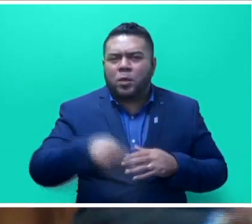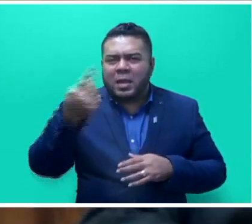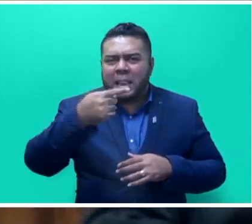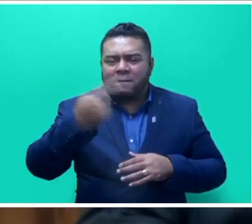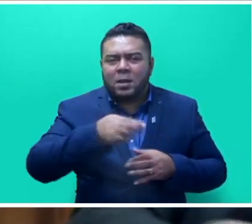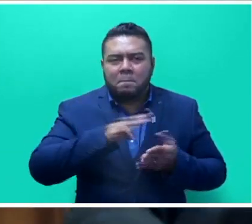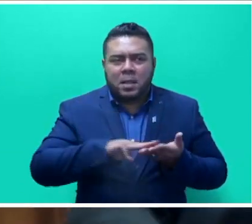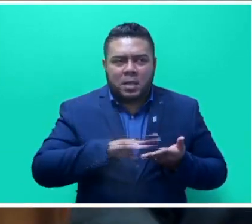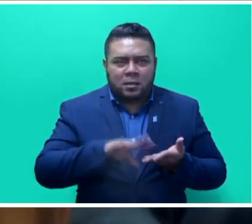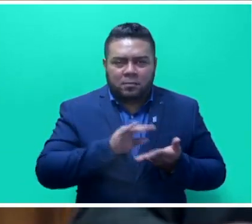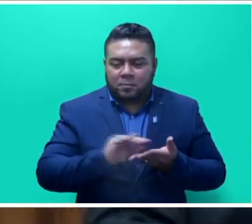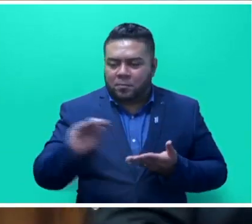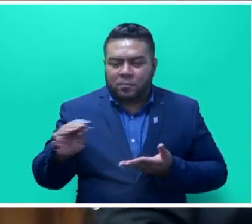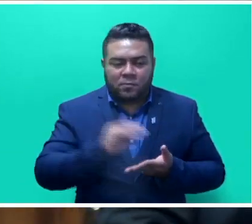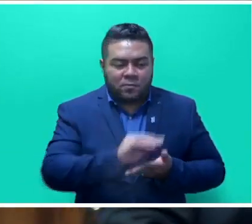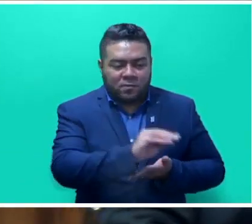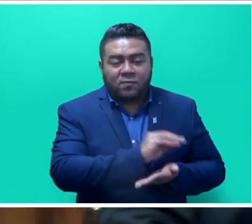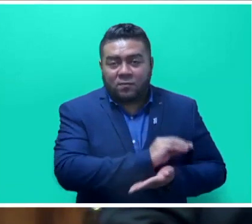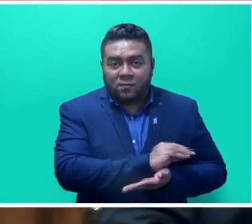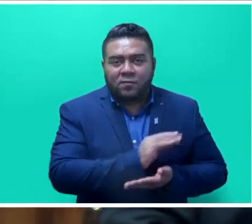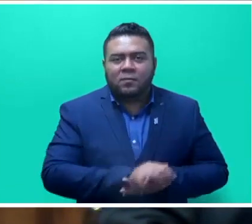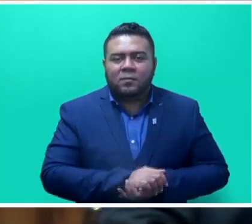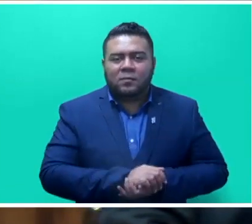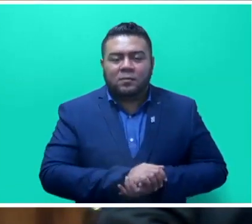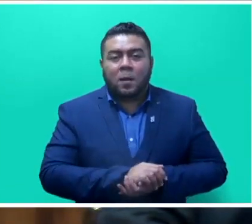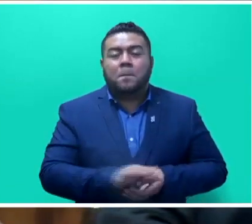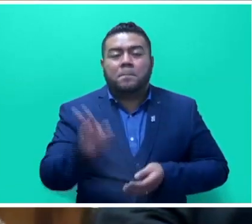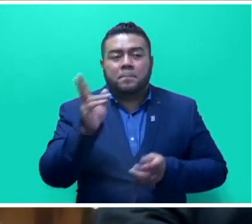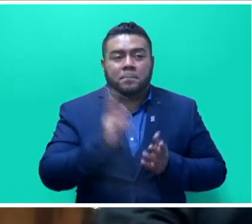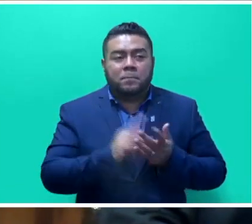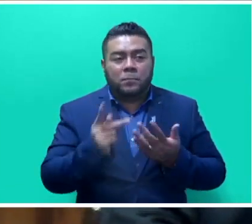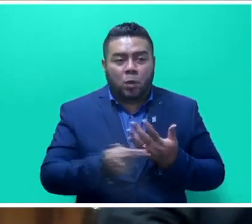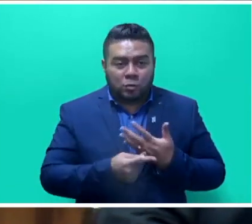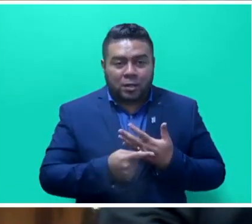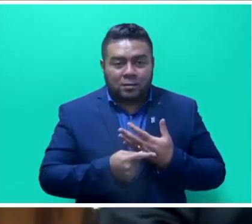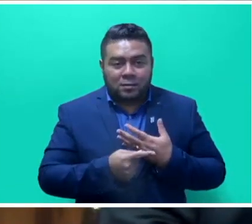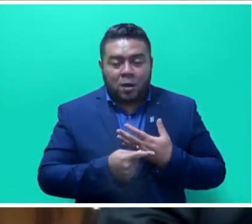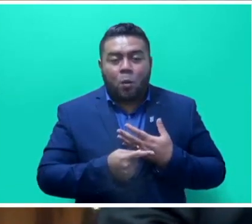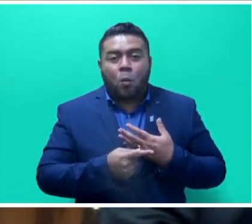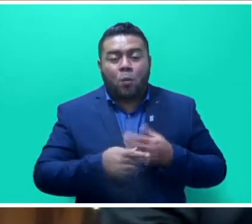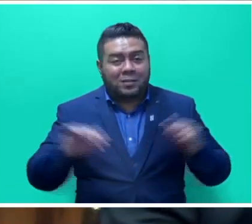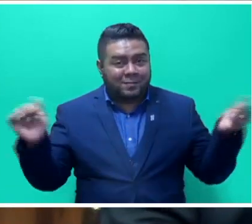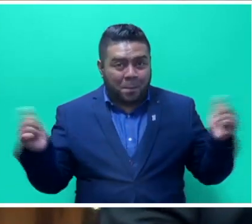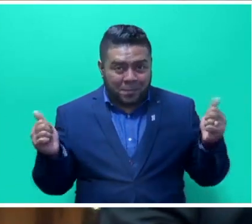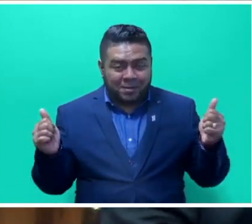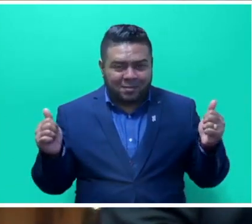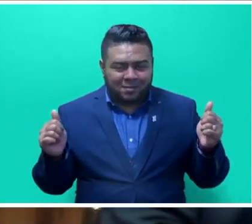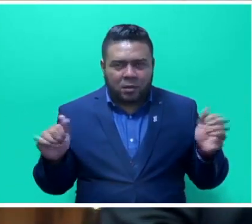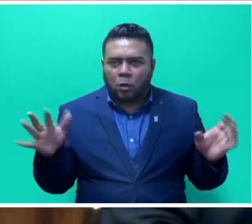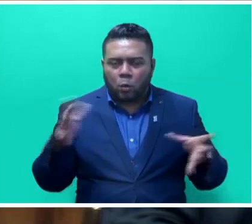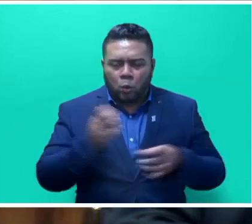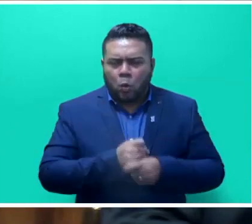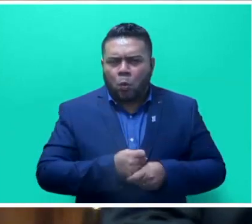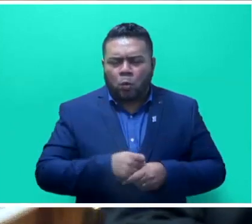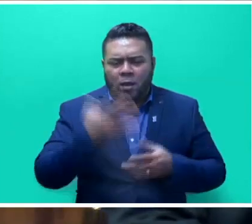million. Even though the projects were the 3 projects were completed, it took a bit of